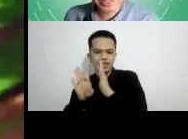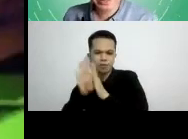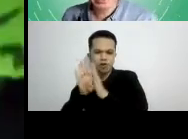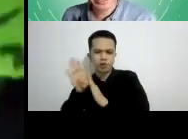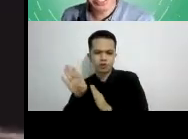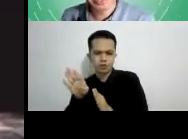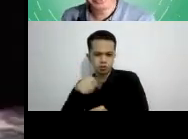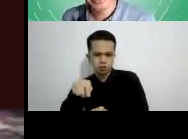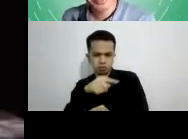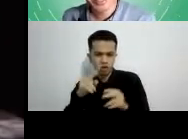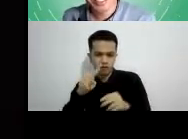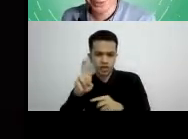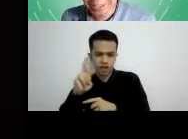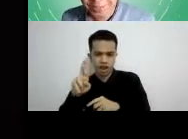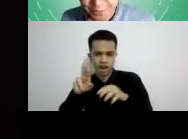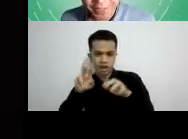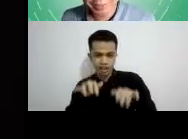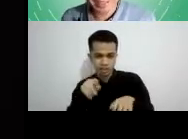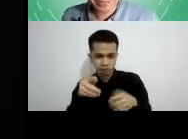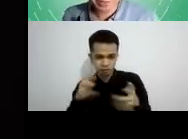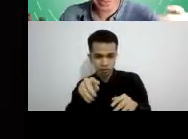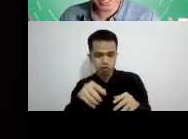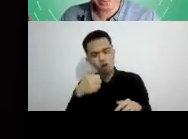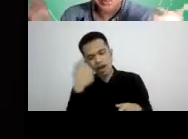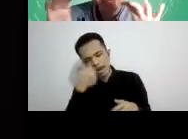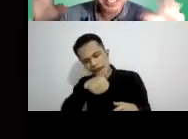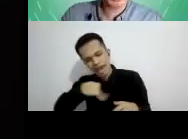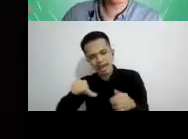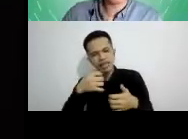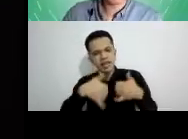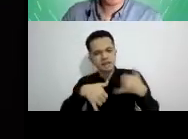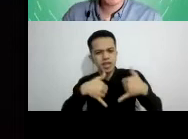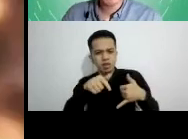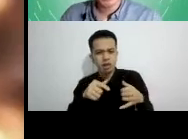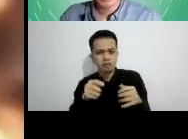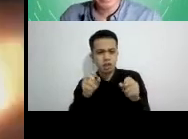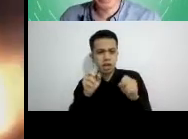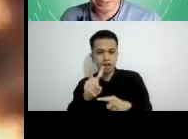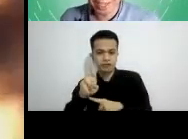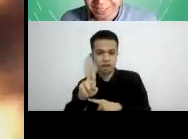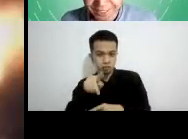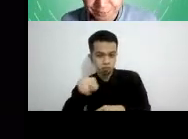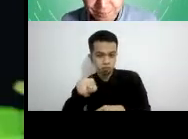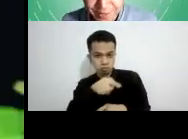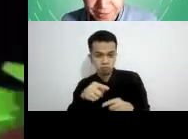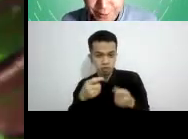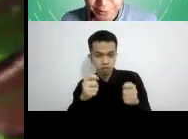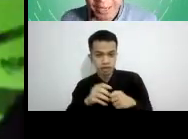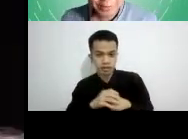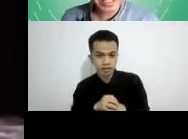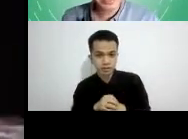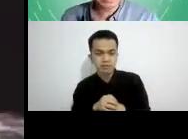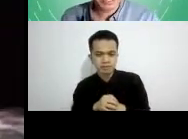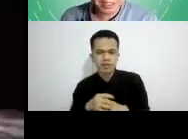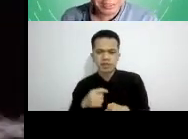anyone here ever played VR chat or any video game that involves a concept of a digital space in virtual reality? So I